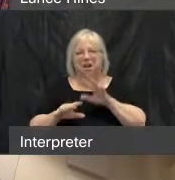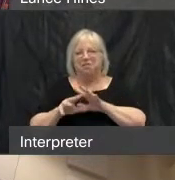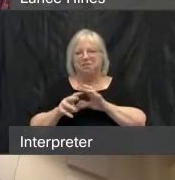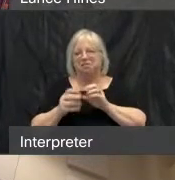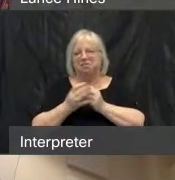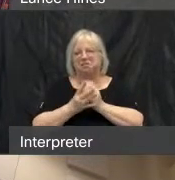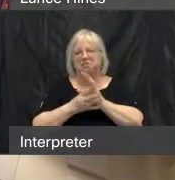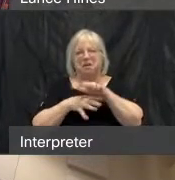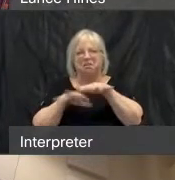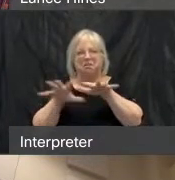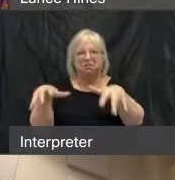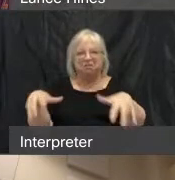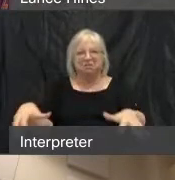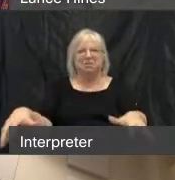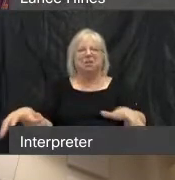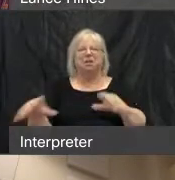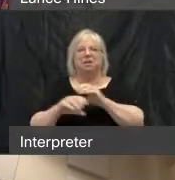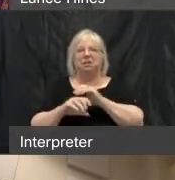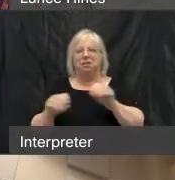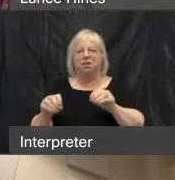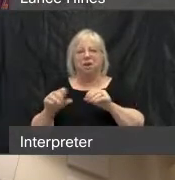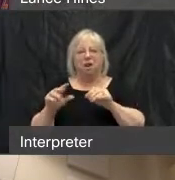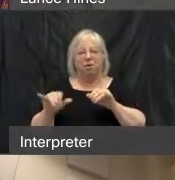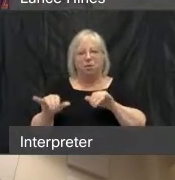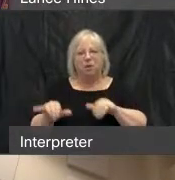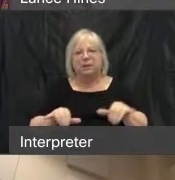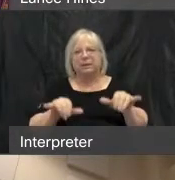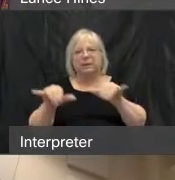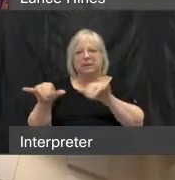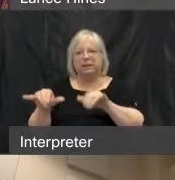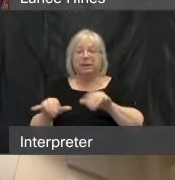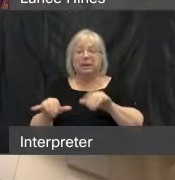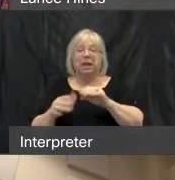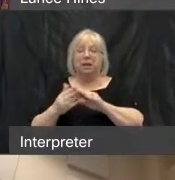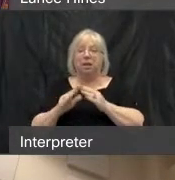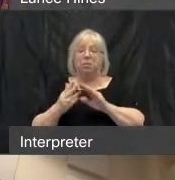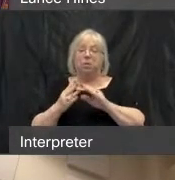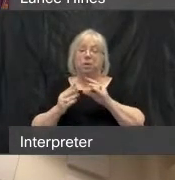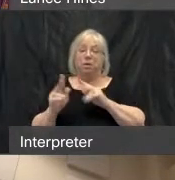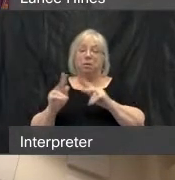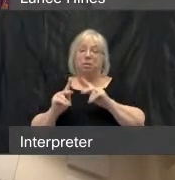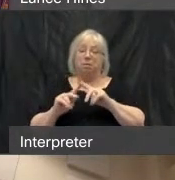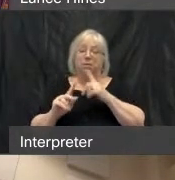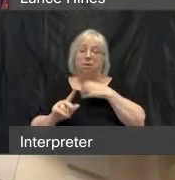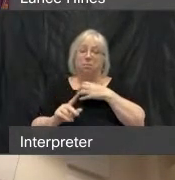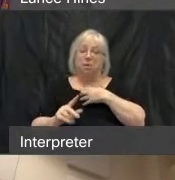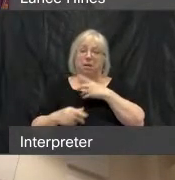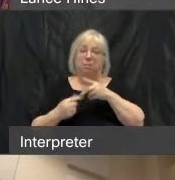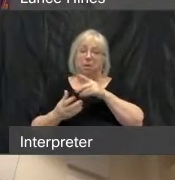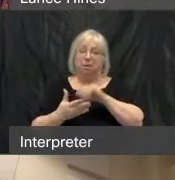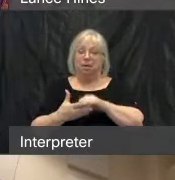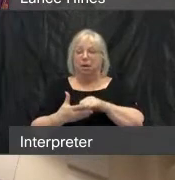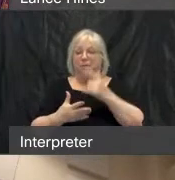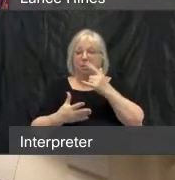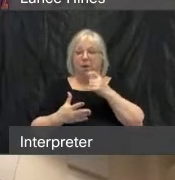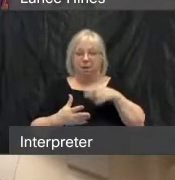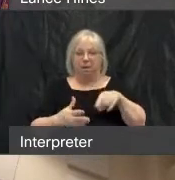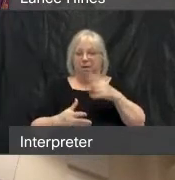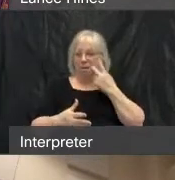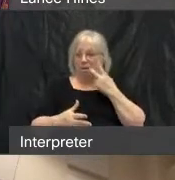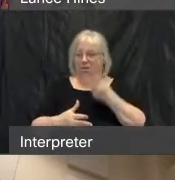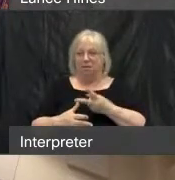and there's just no consistency. And that's what the community residents complain about, because they